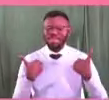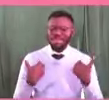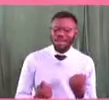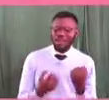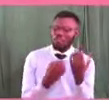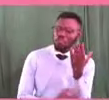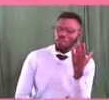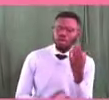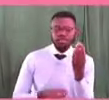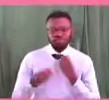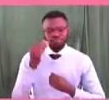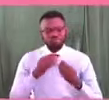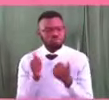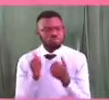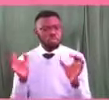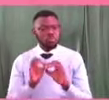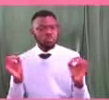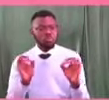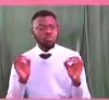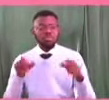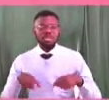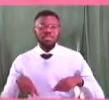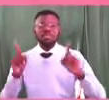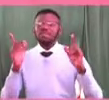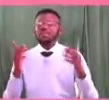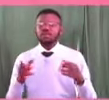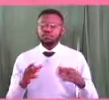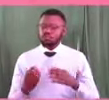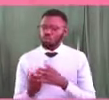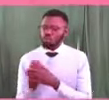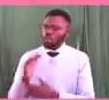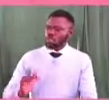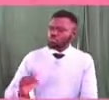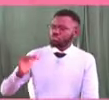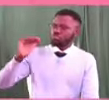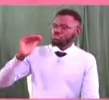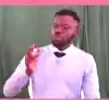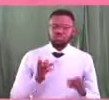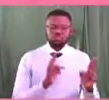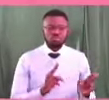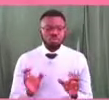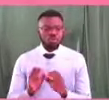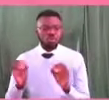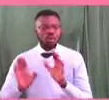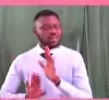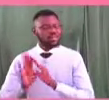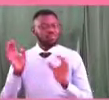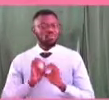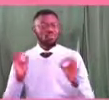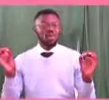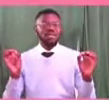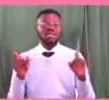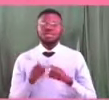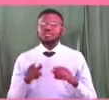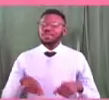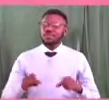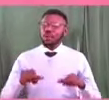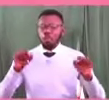Undernutrition is depriving them of normal growth, development, and is robbing them of their full